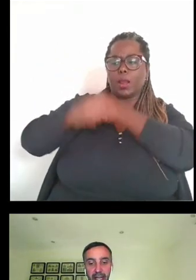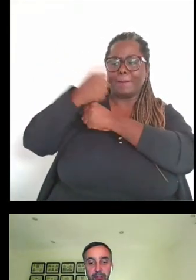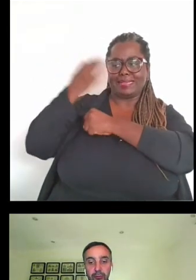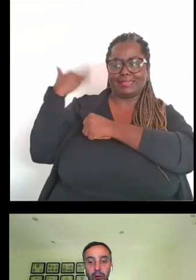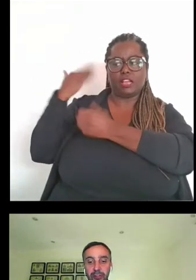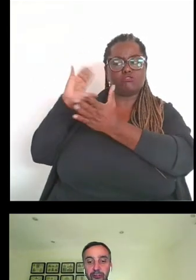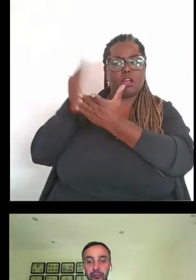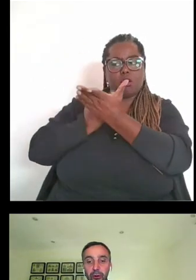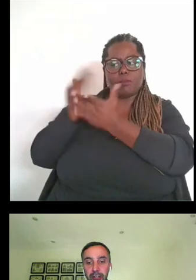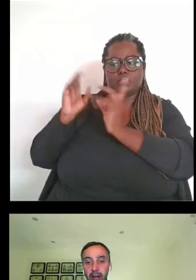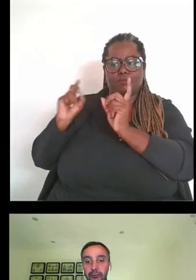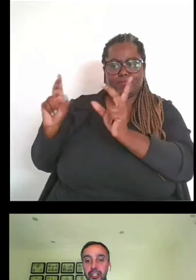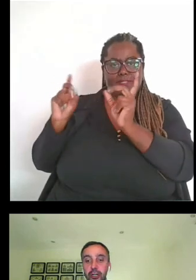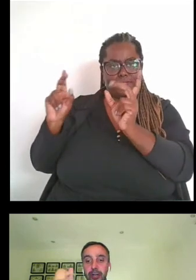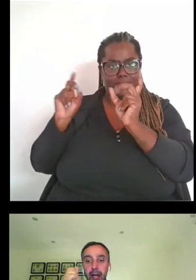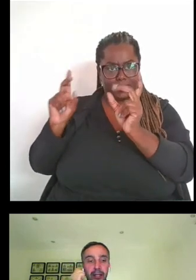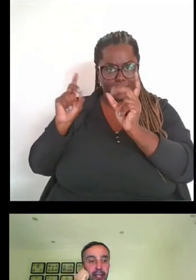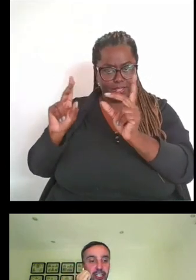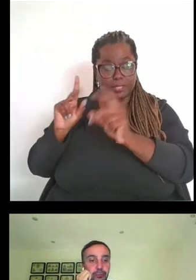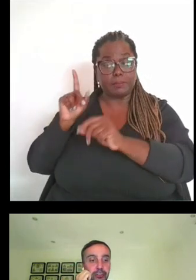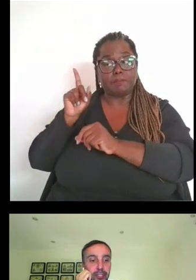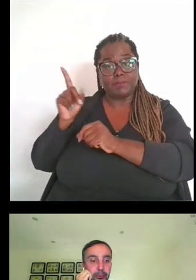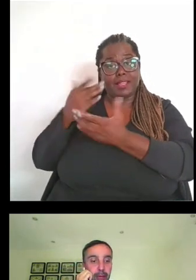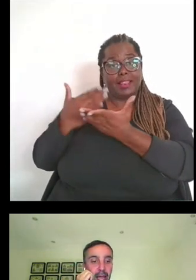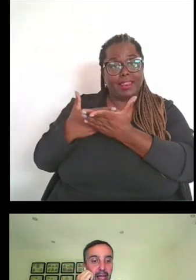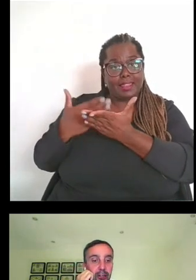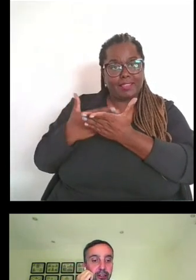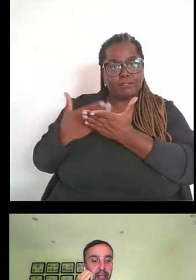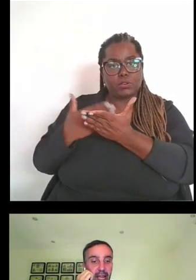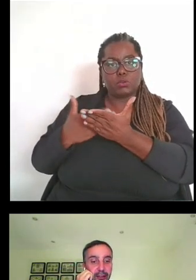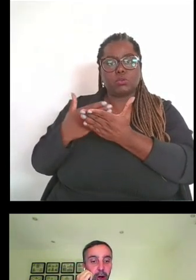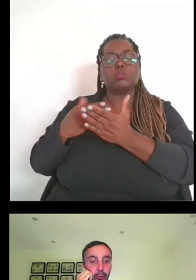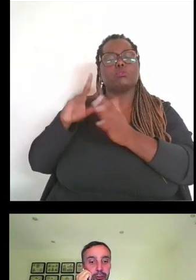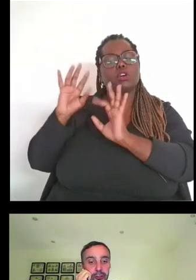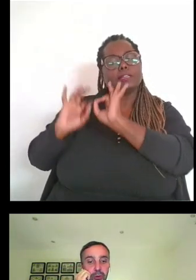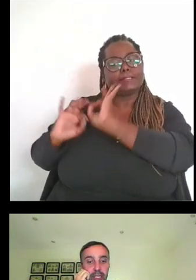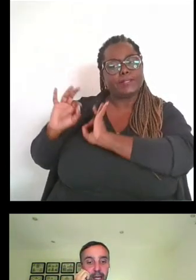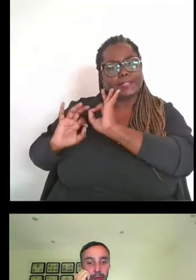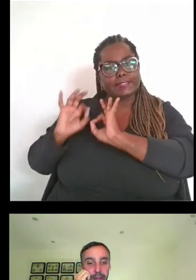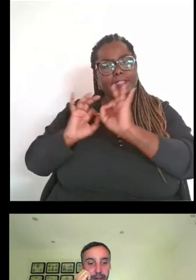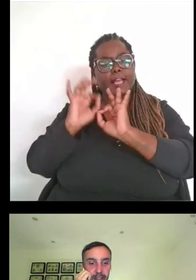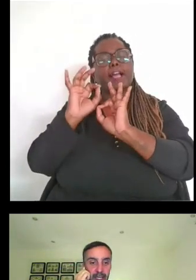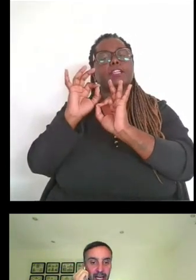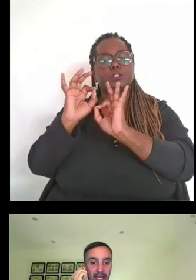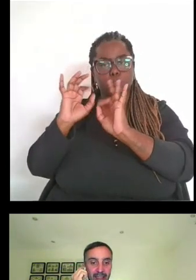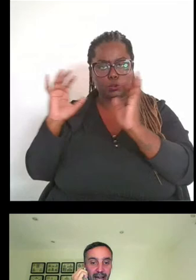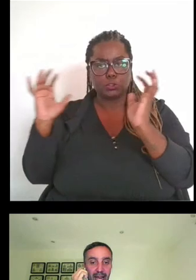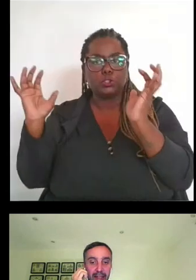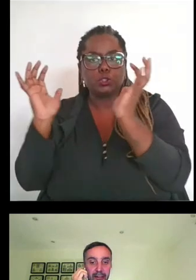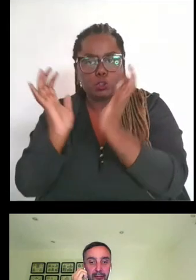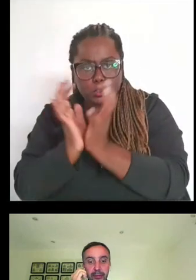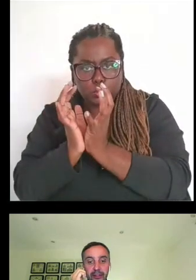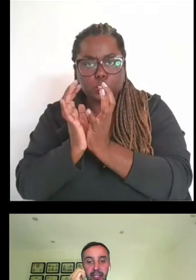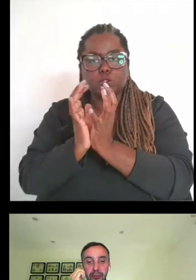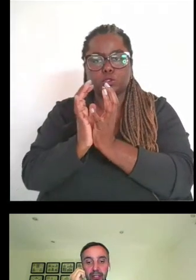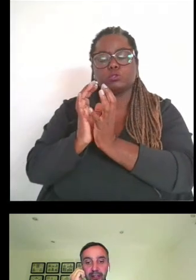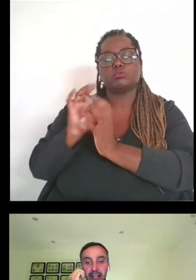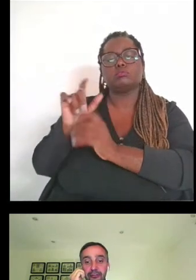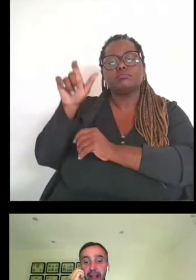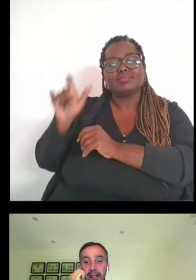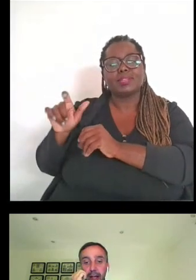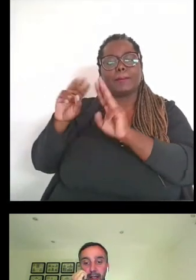recent years together with Wolfgang folk of the German architecture Museum and contains almost 3 000 silent